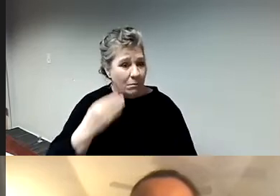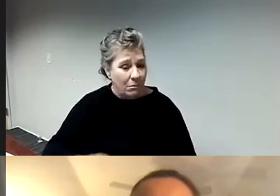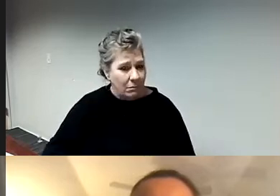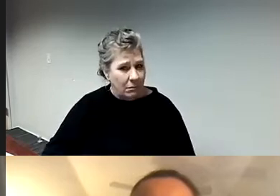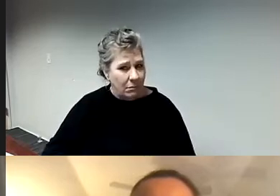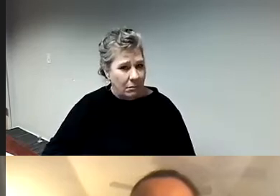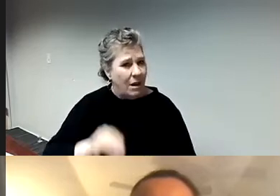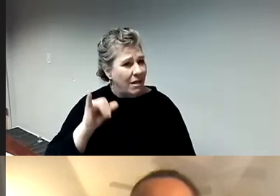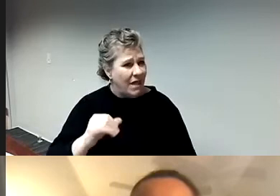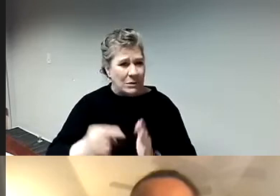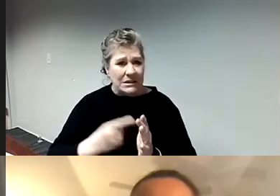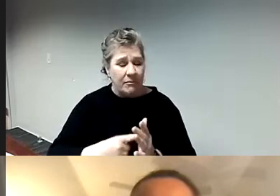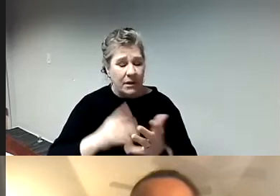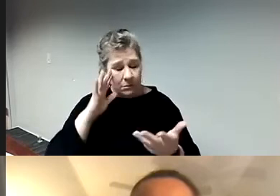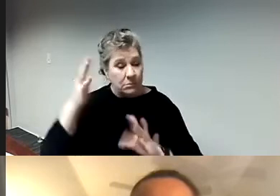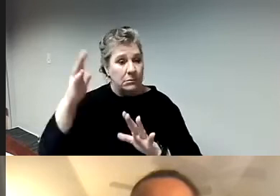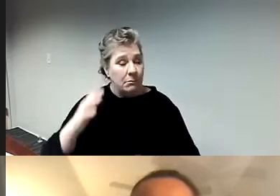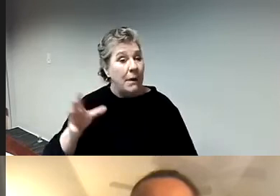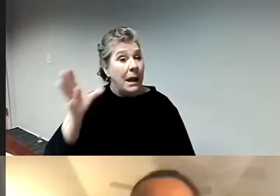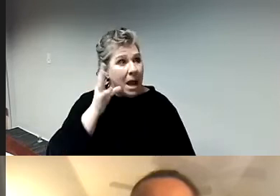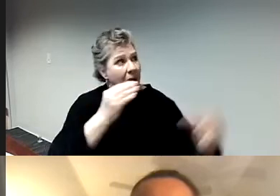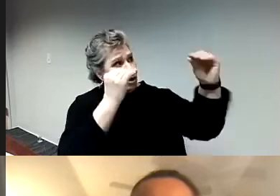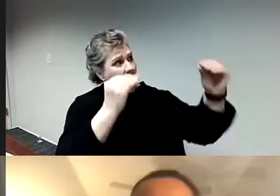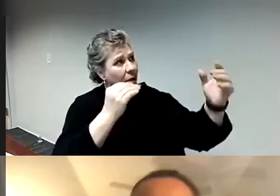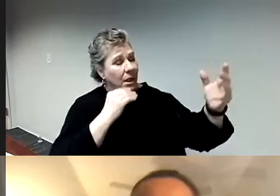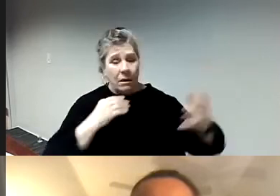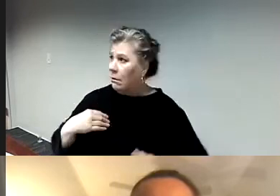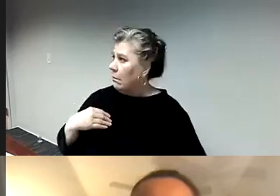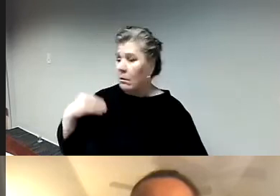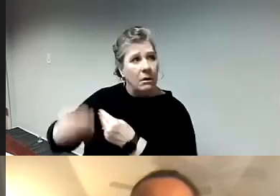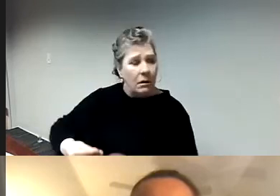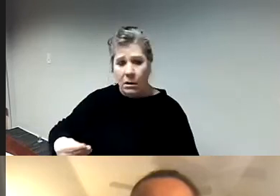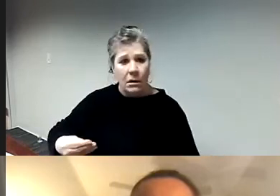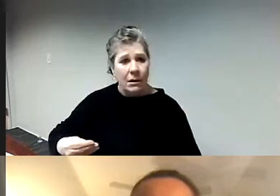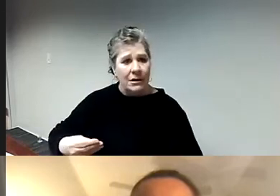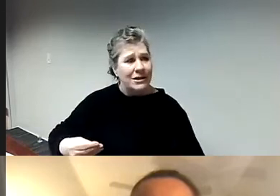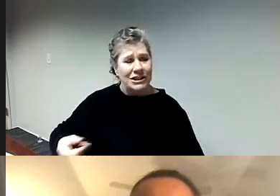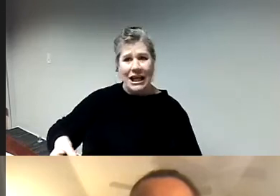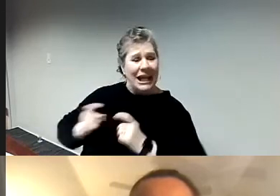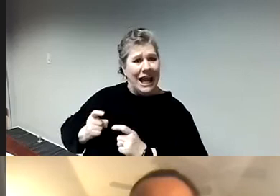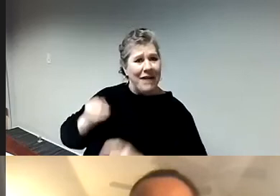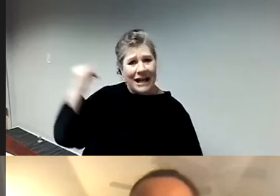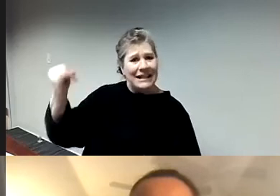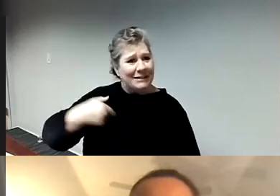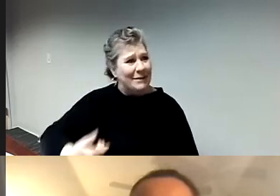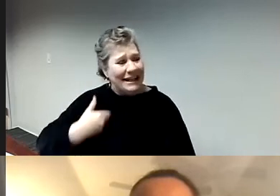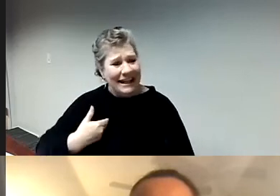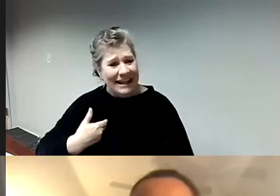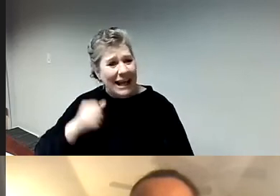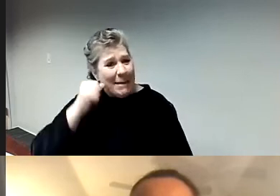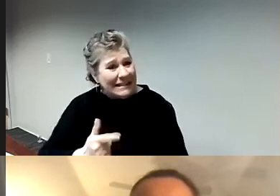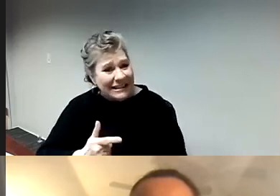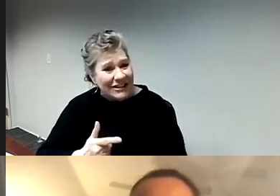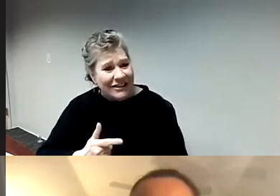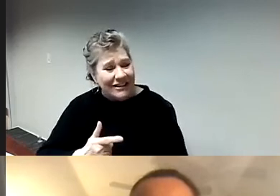when I get home. That was something that like my mom taught me that she passed down to me and my sister.